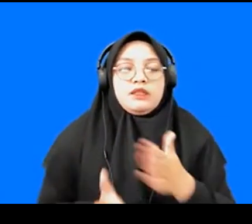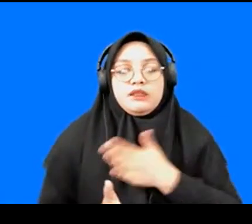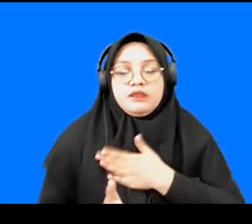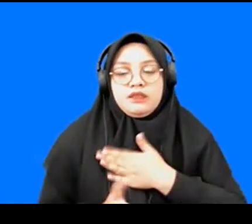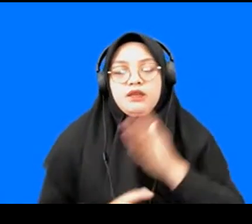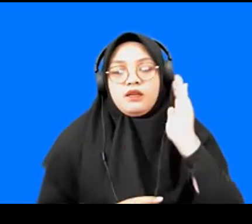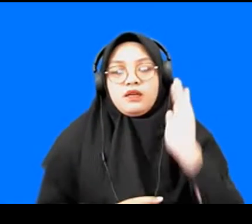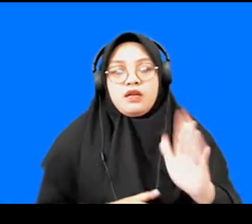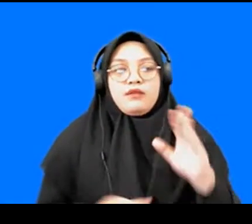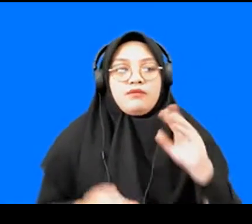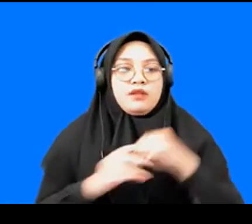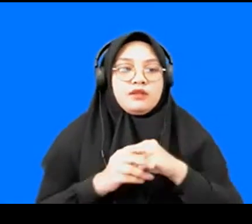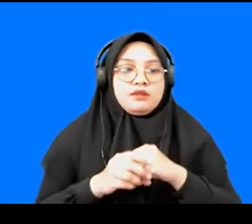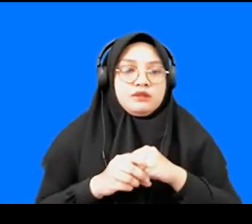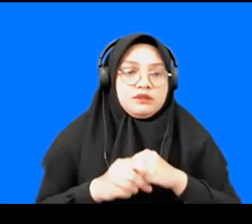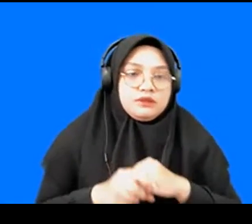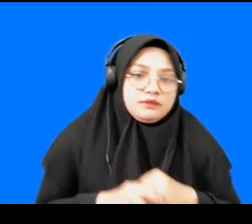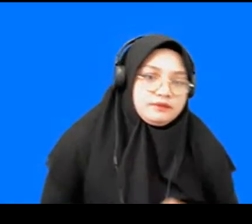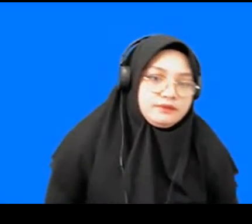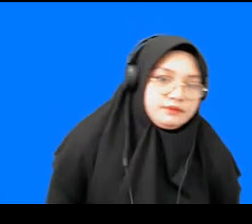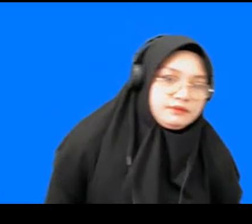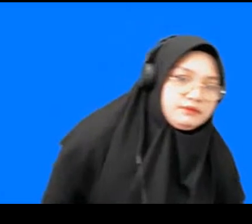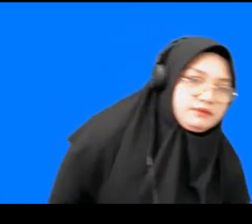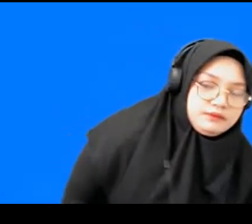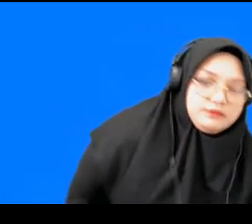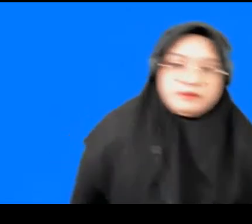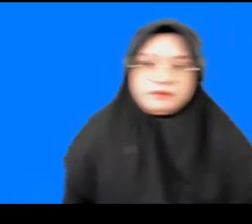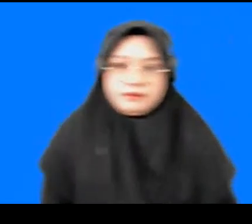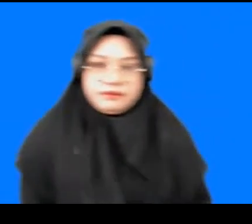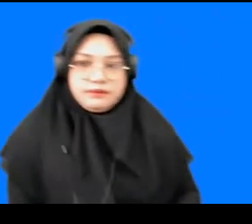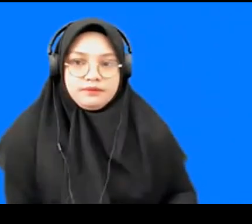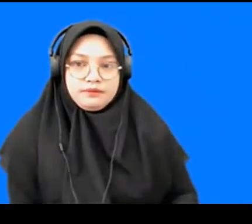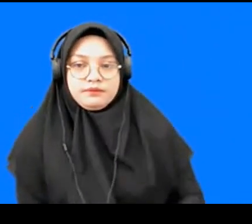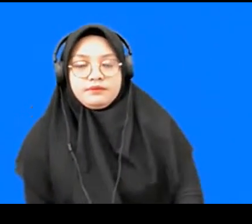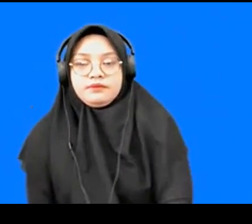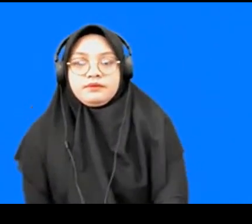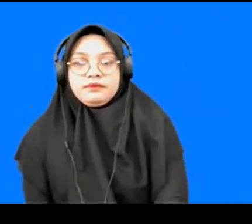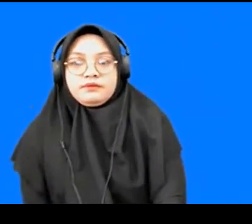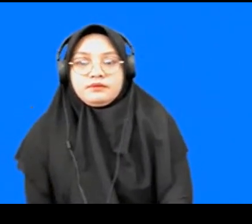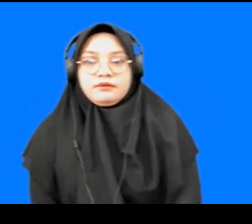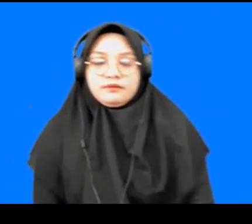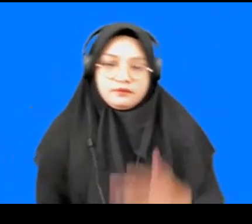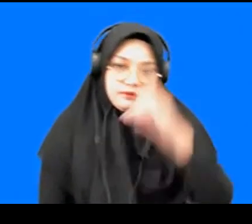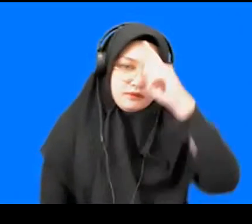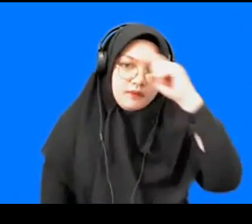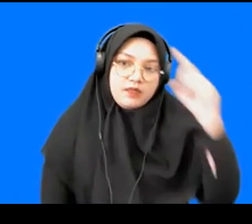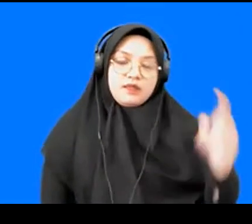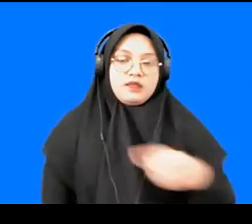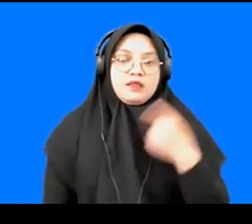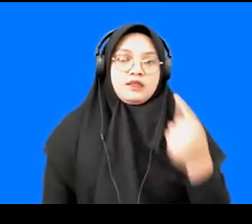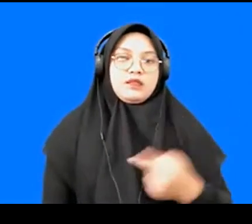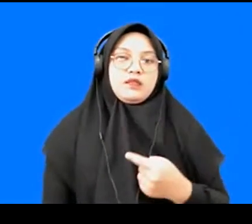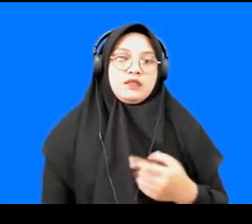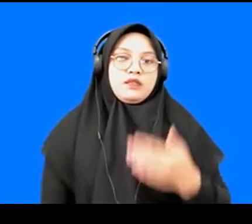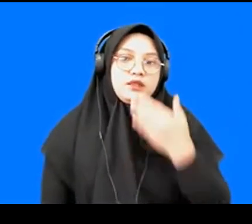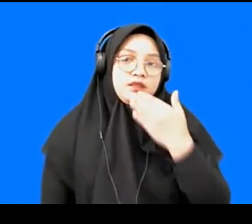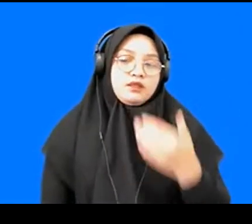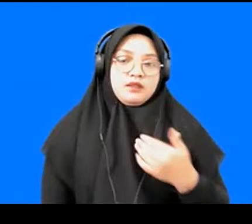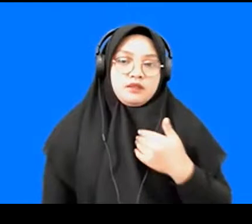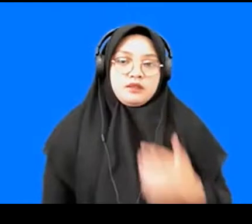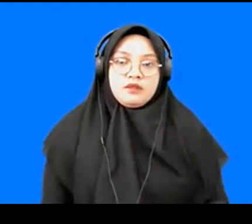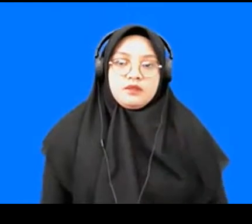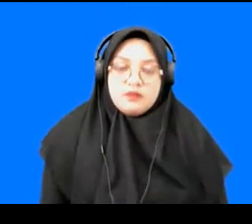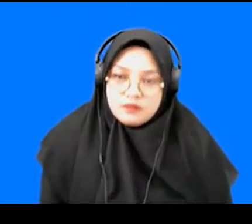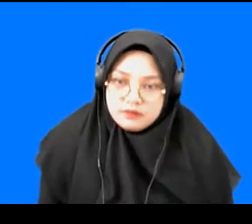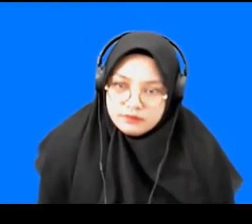that the issues of, because you have taxation is on the income side of the government. And we all agree that the government hasn't have